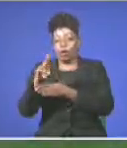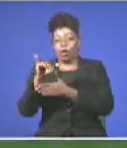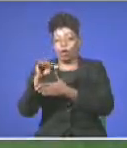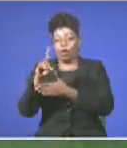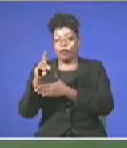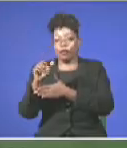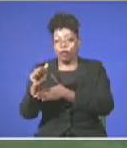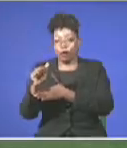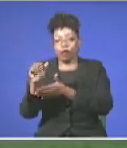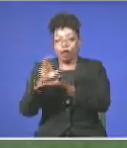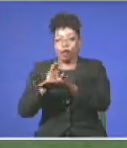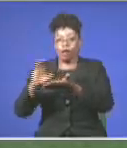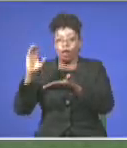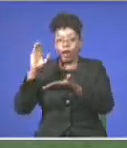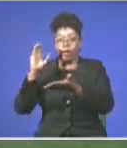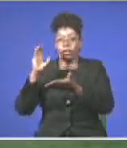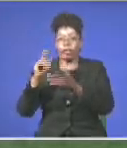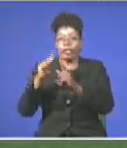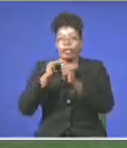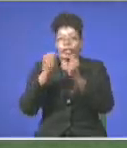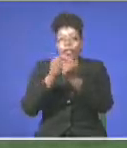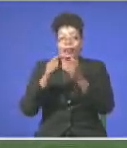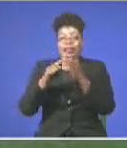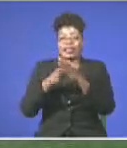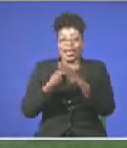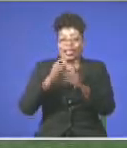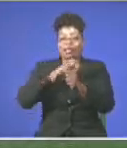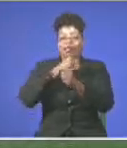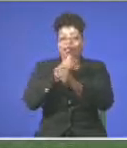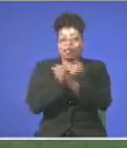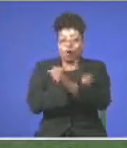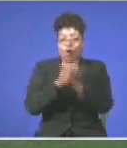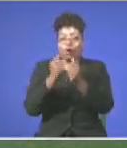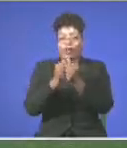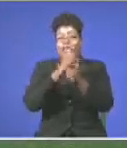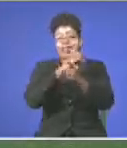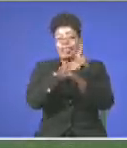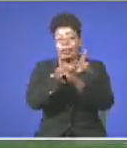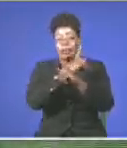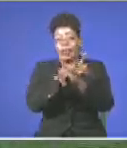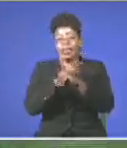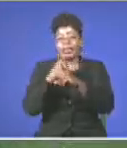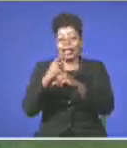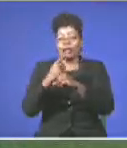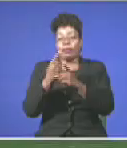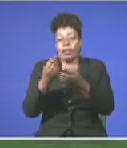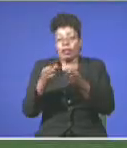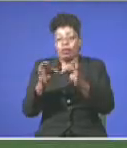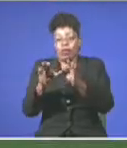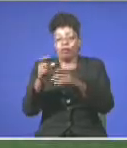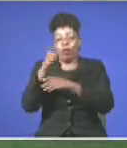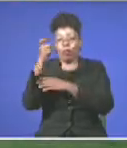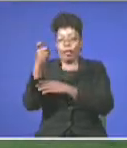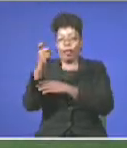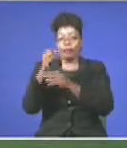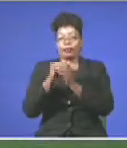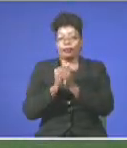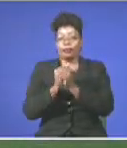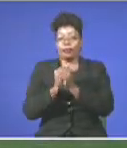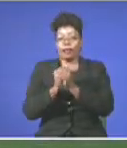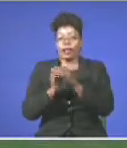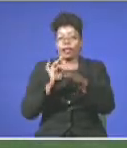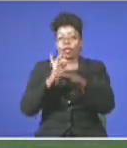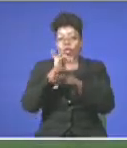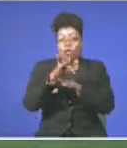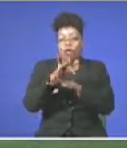of Orlando. The team started off strong on defense, which head coach Dion Gaudette said was going to be key for a win, and they even managed an early